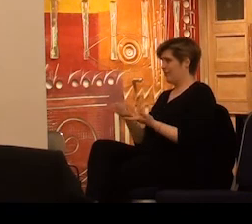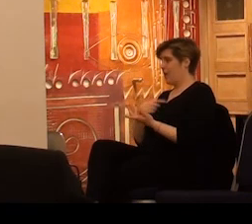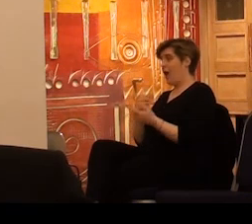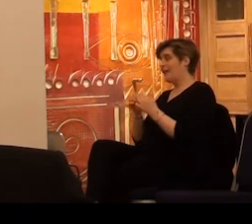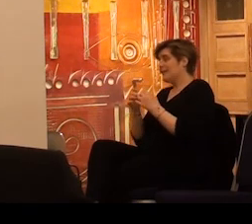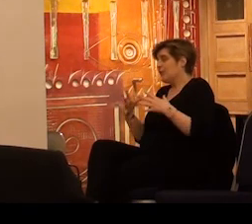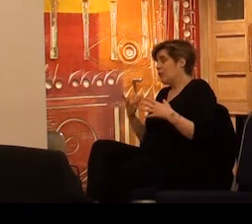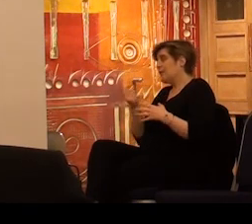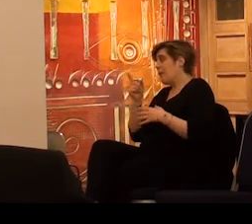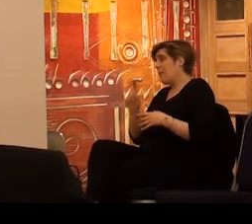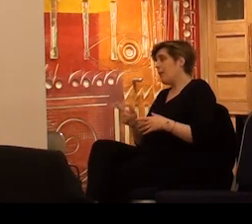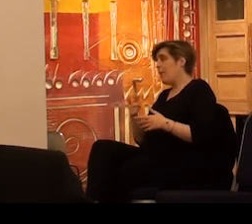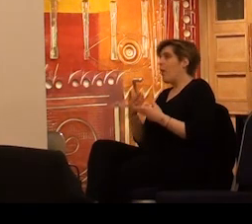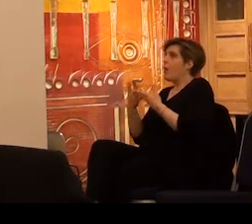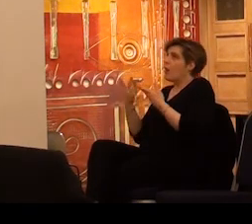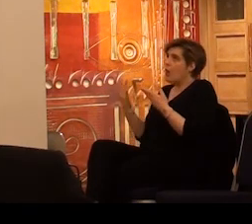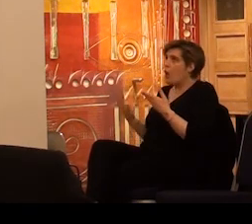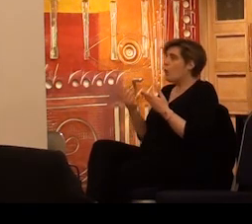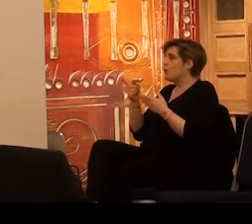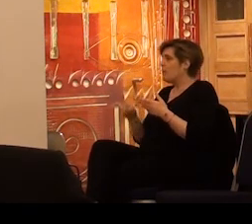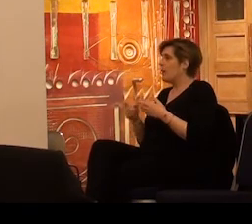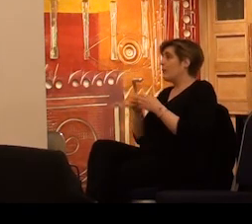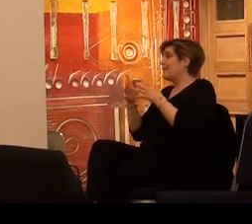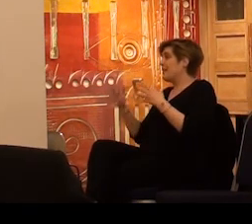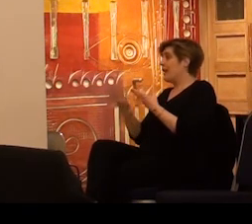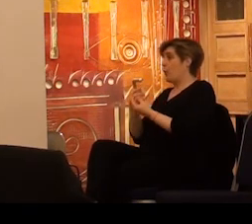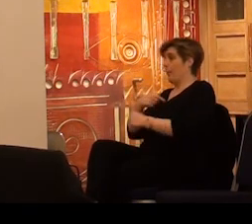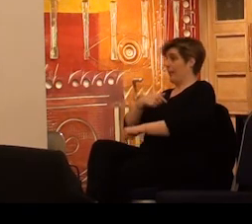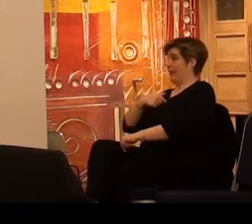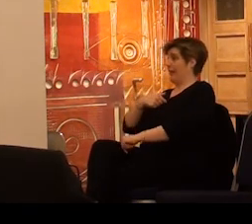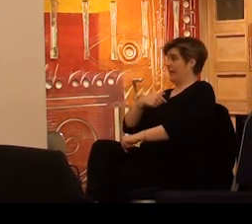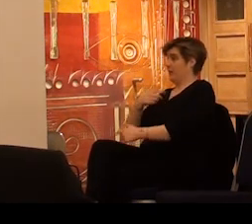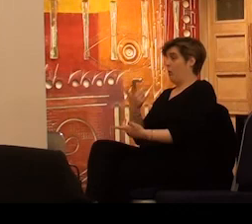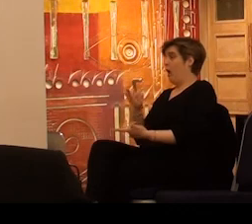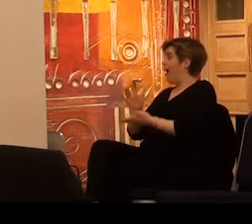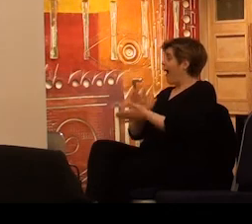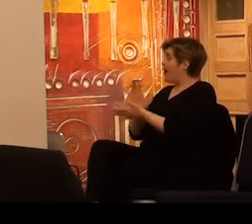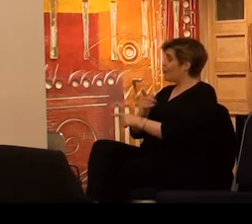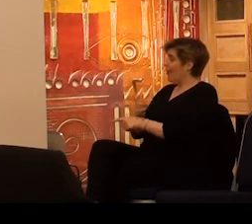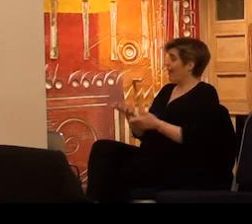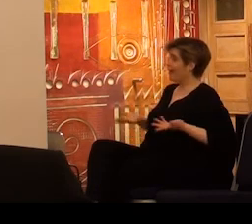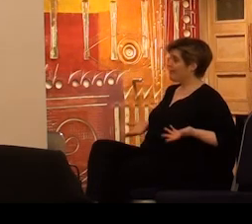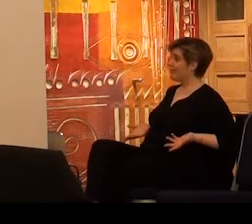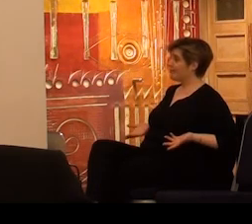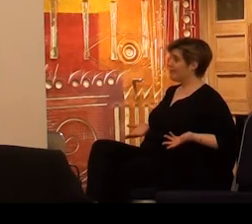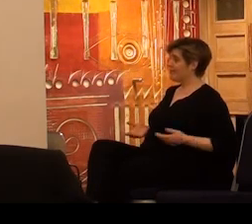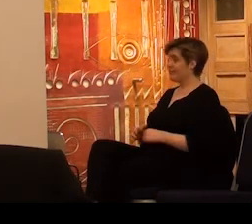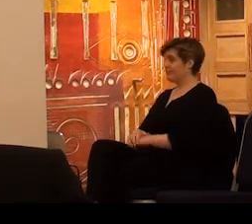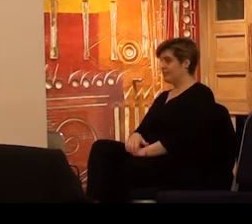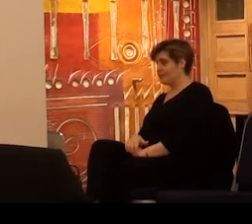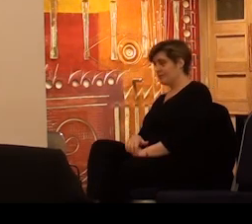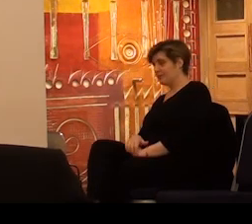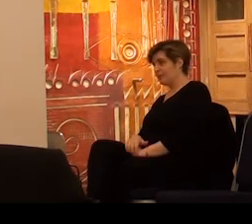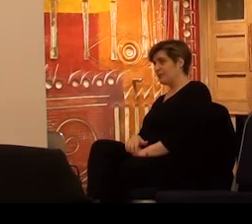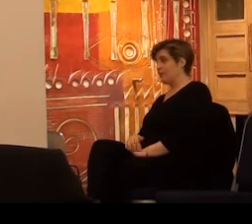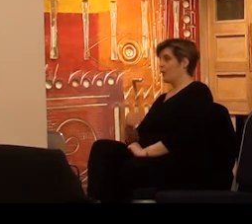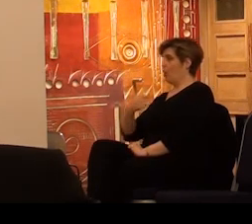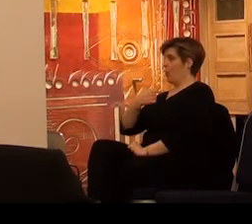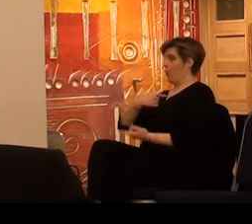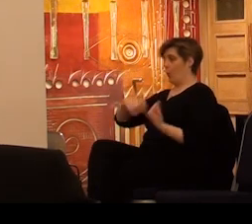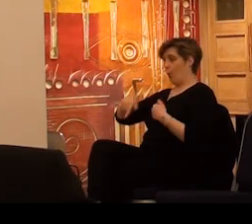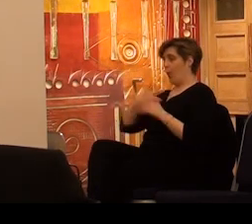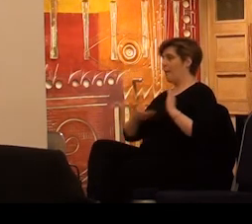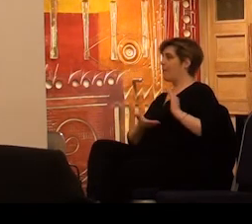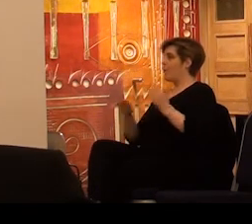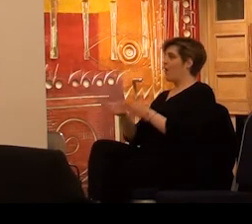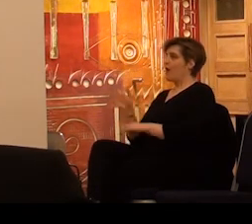people. Many people disagree with me. That's the way I'm made up, and that's what I quite enjoy. This is what we provide for everybody that comes to our